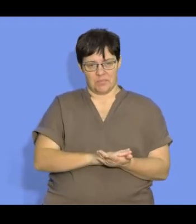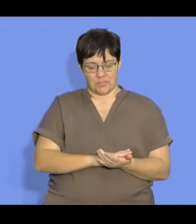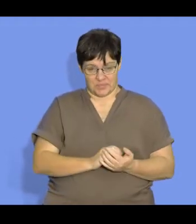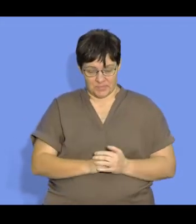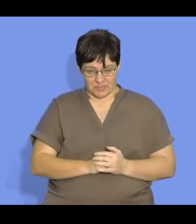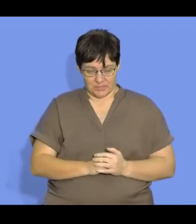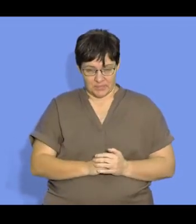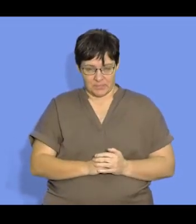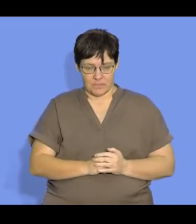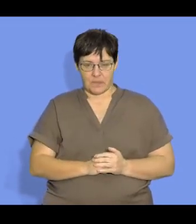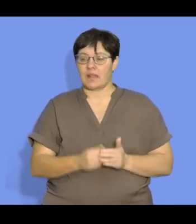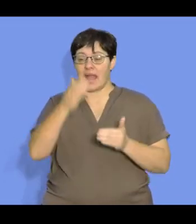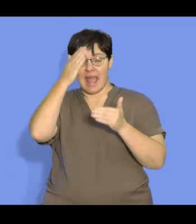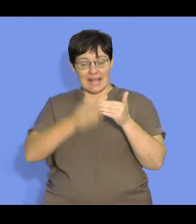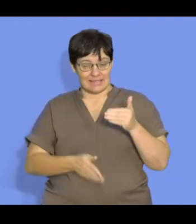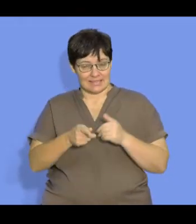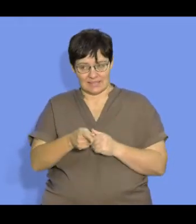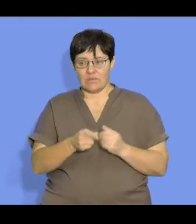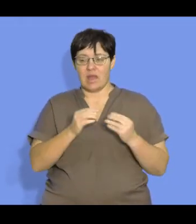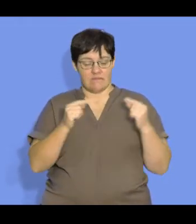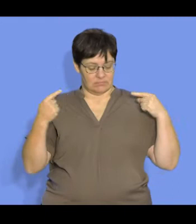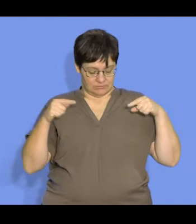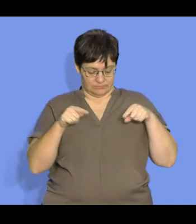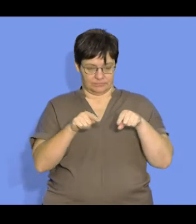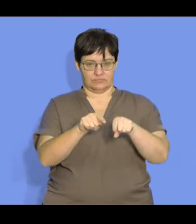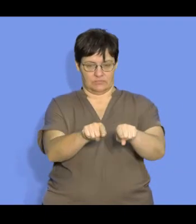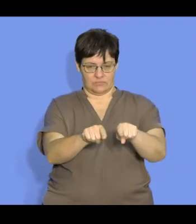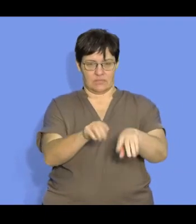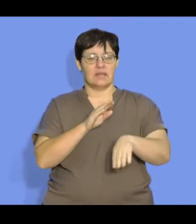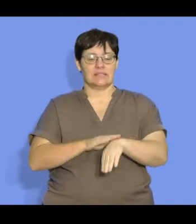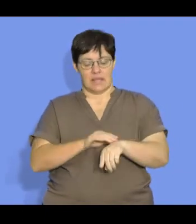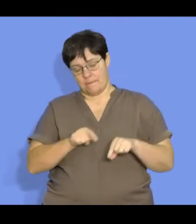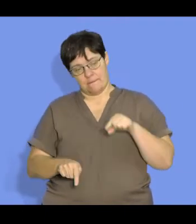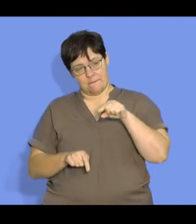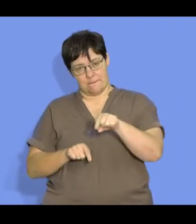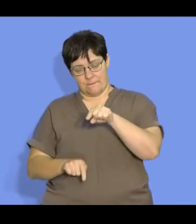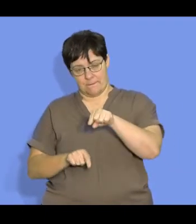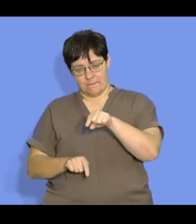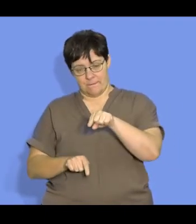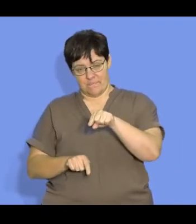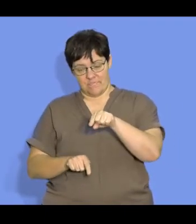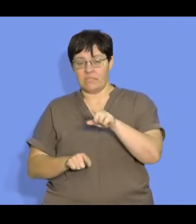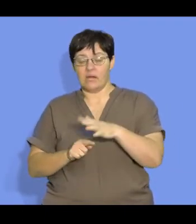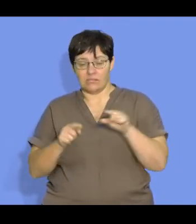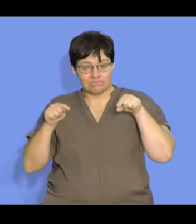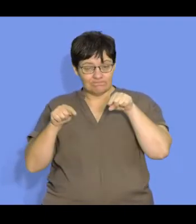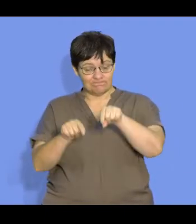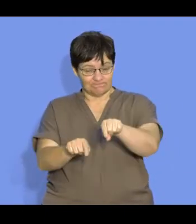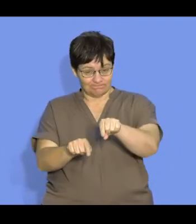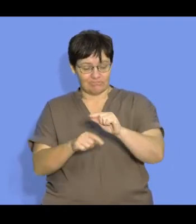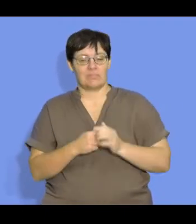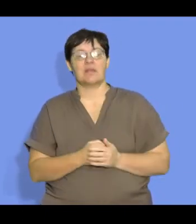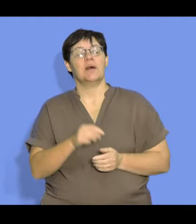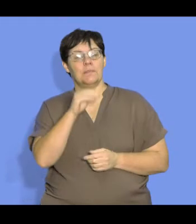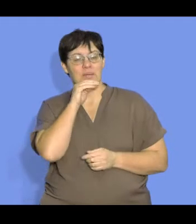reactant. At the end, we have a parallel line to your time axis, and that parallel line to the time